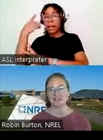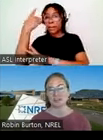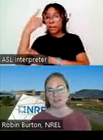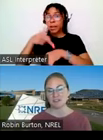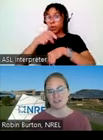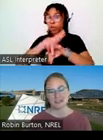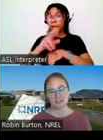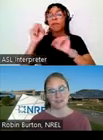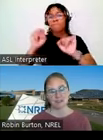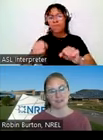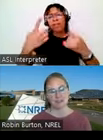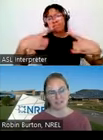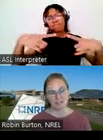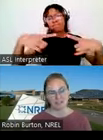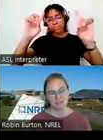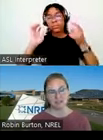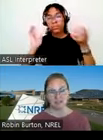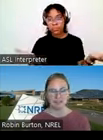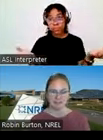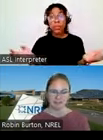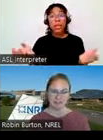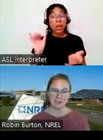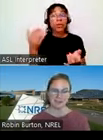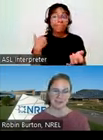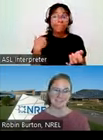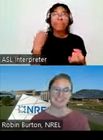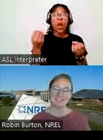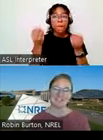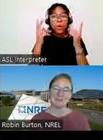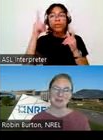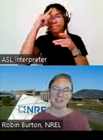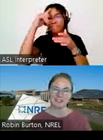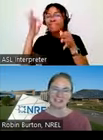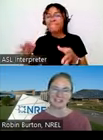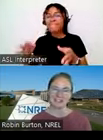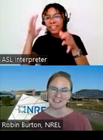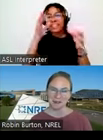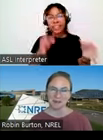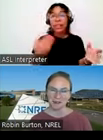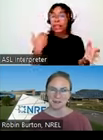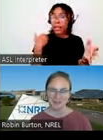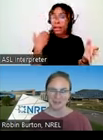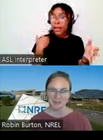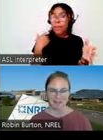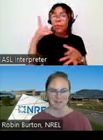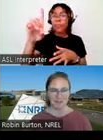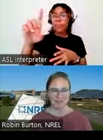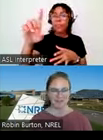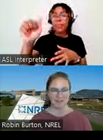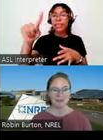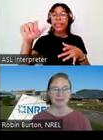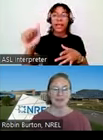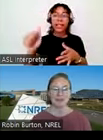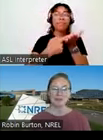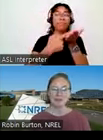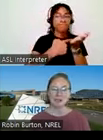answer questions and inform decision-making using the world-class data modeling and analysis coming from the six participating